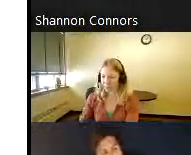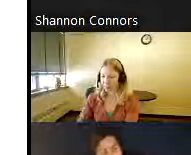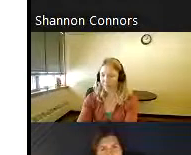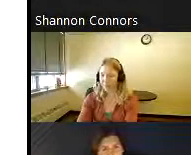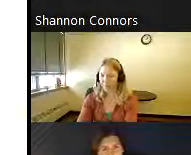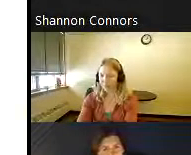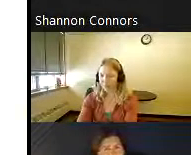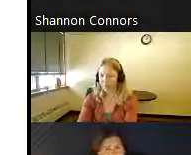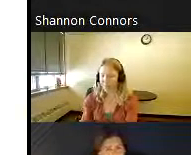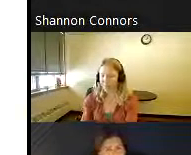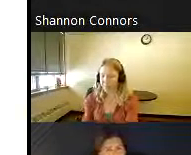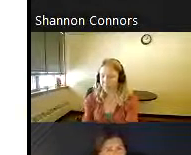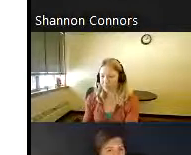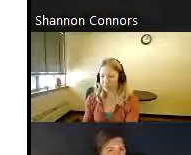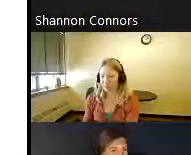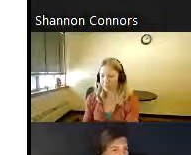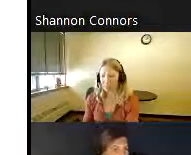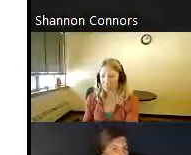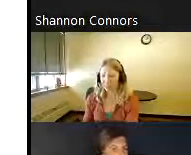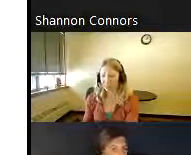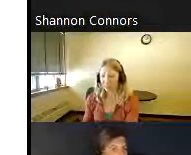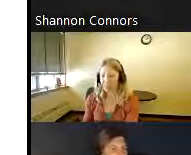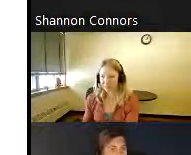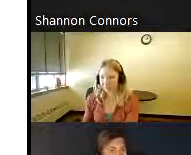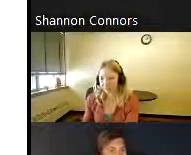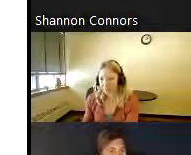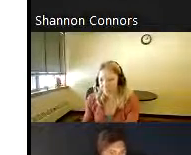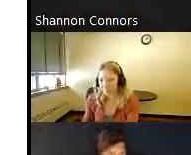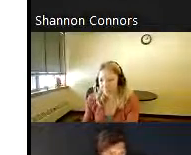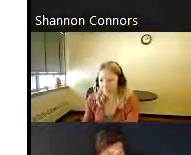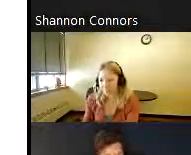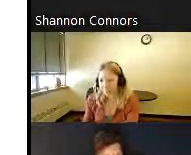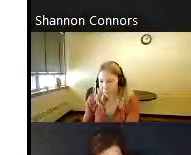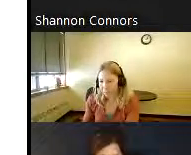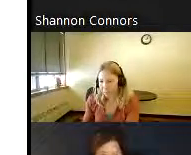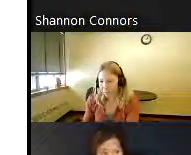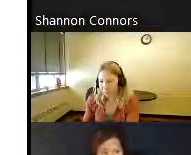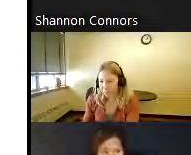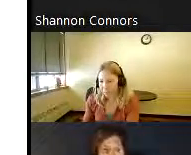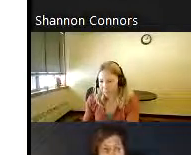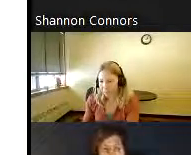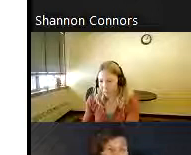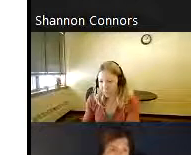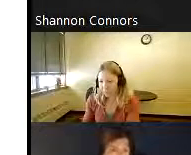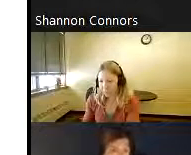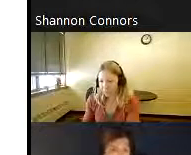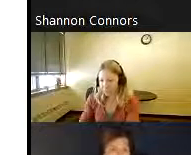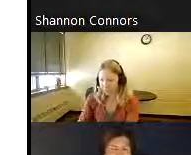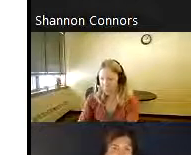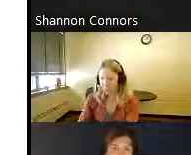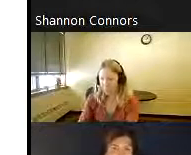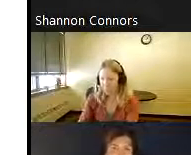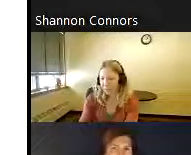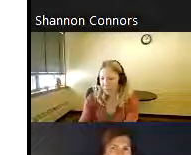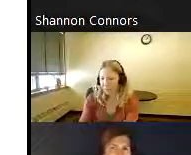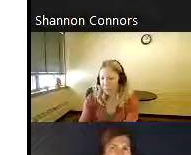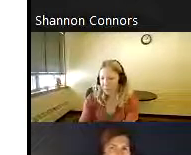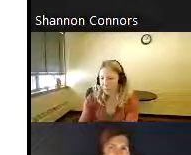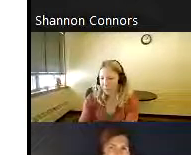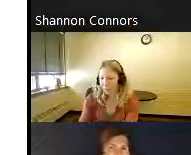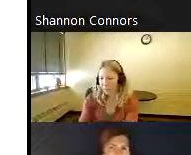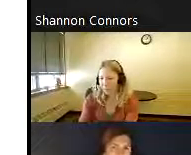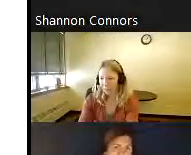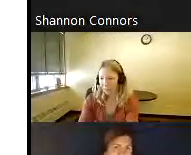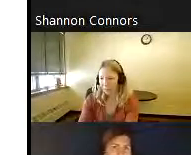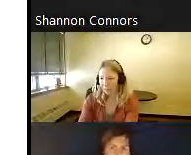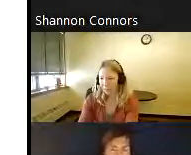these changes that are out there. A new frontier that is bringing this up, or a new development that is bringing this